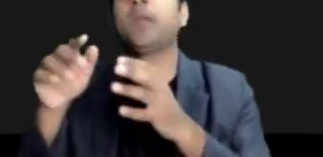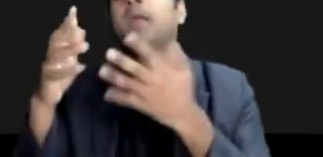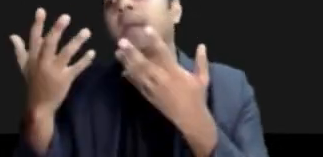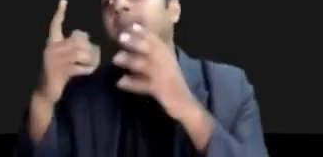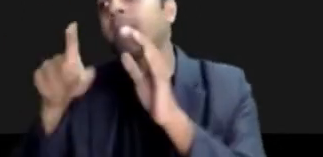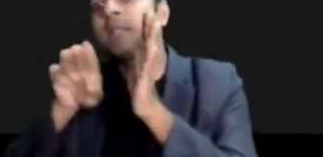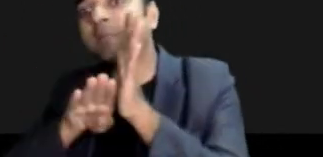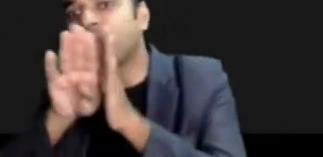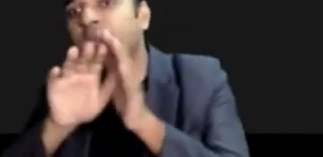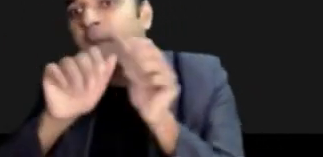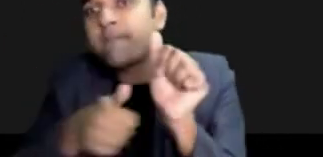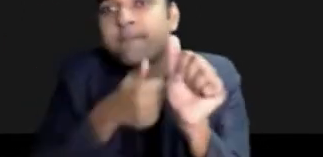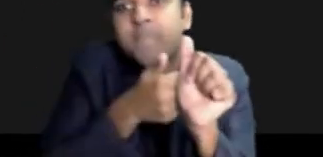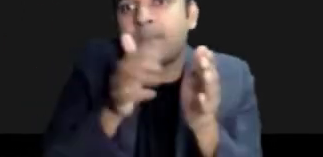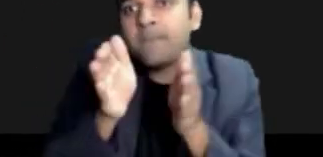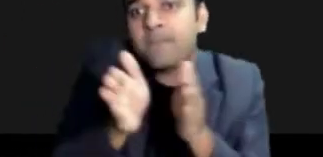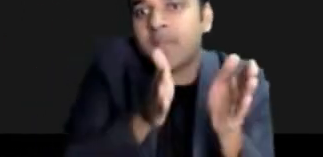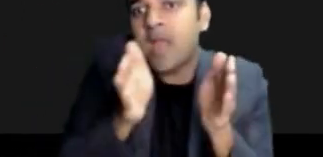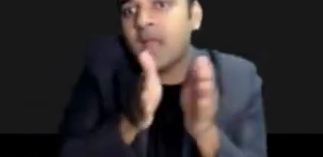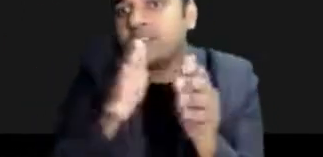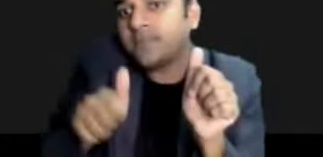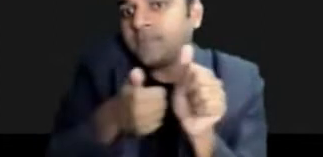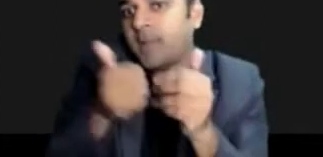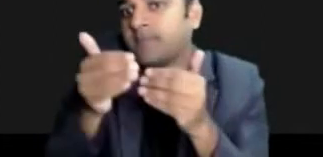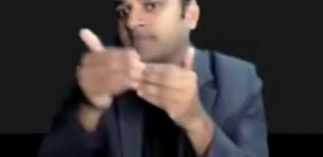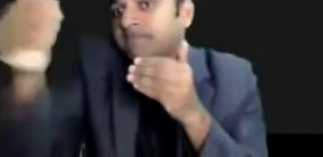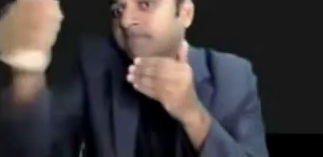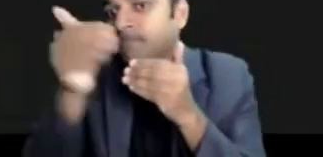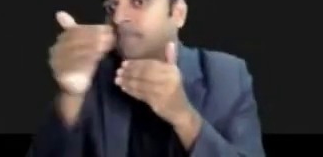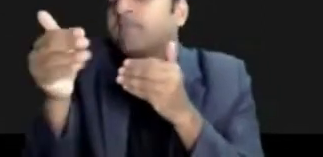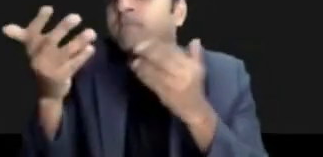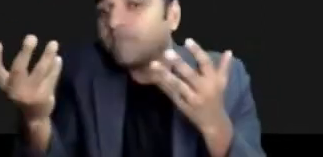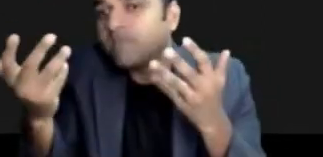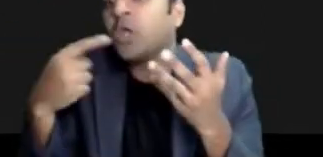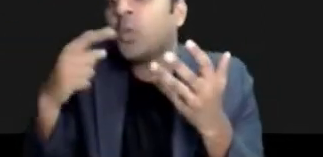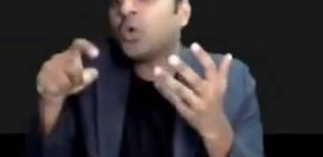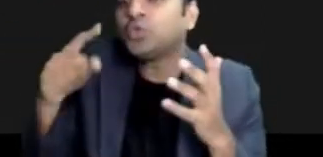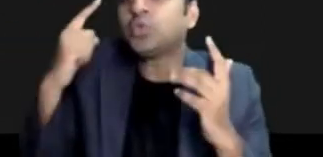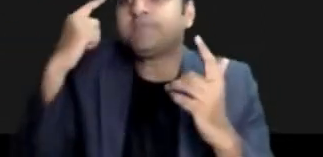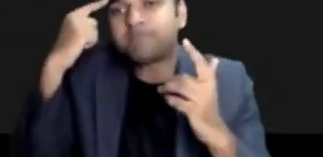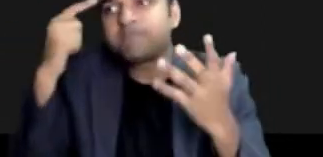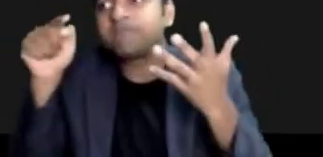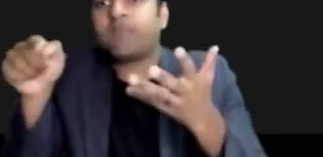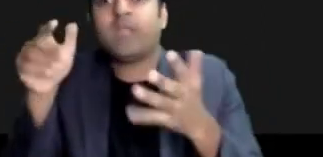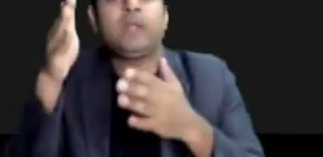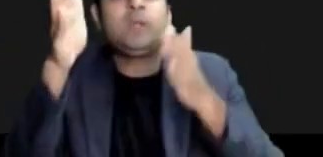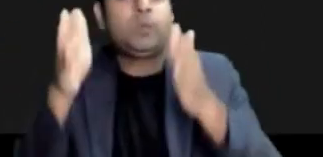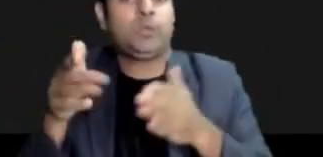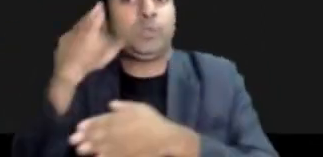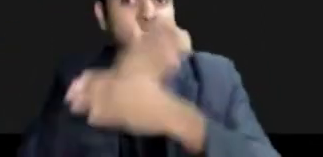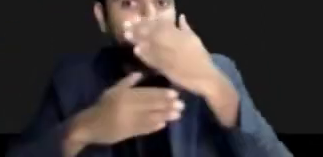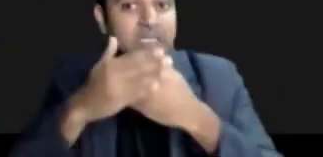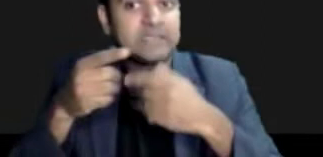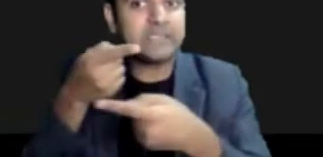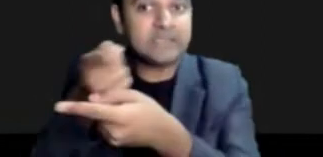themselves, even when they are actually mapping the evacuation routes, that persons with